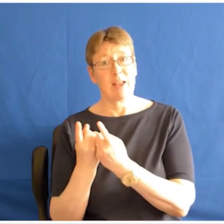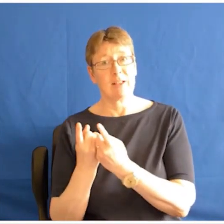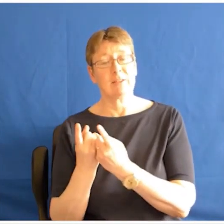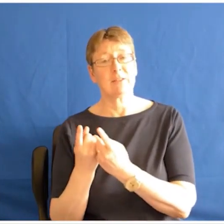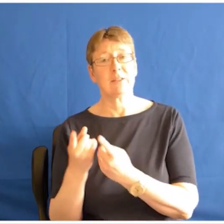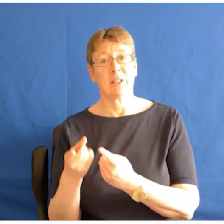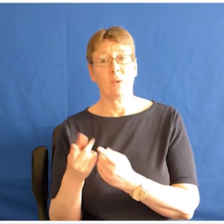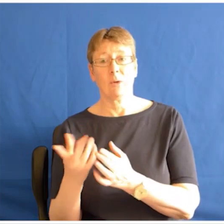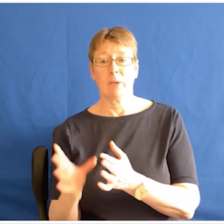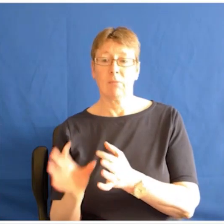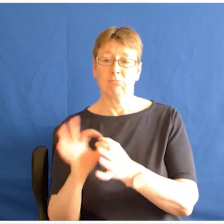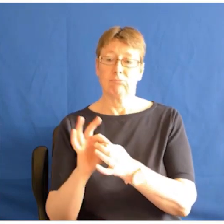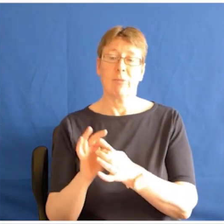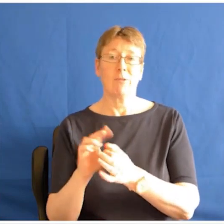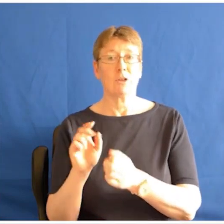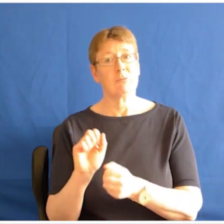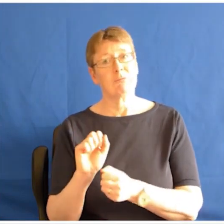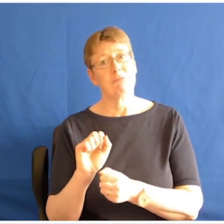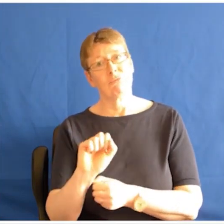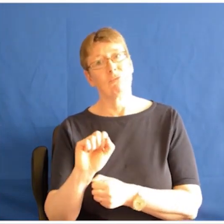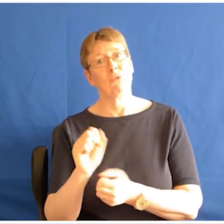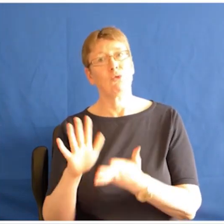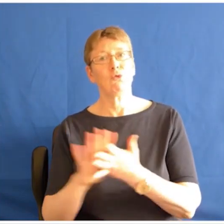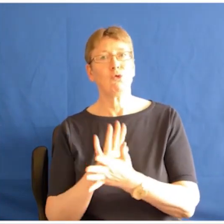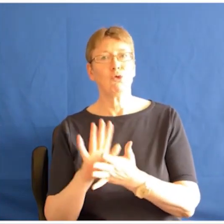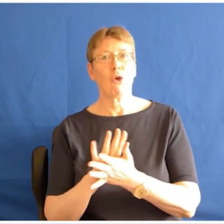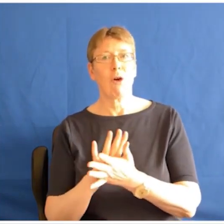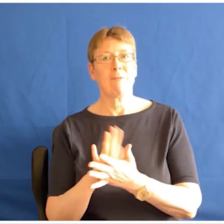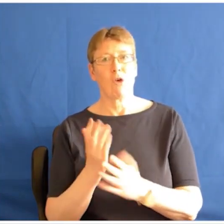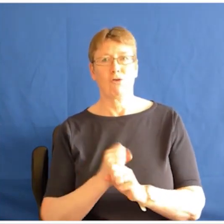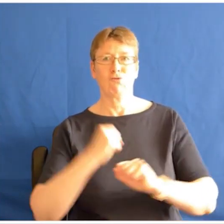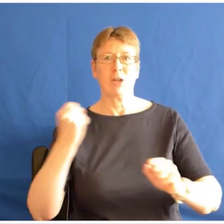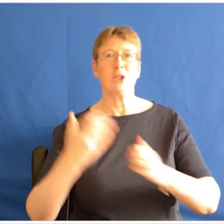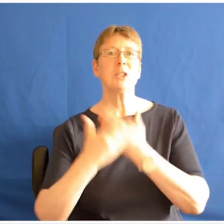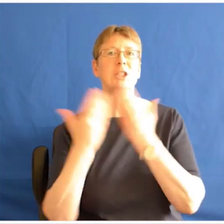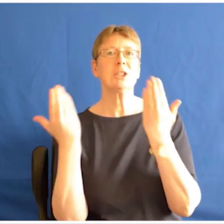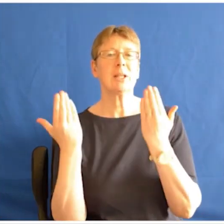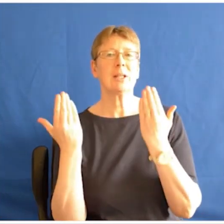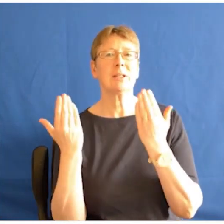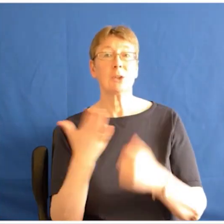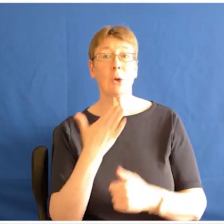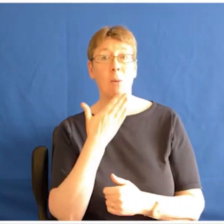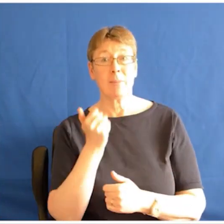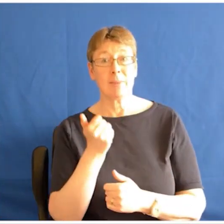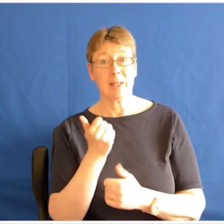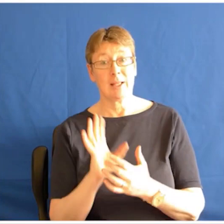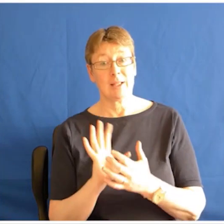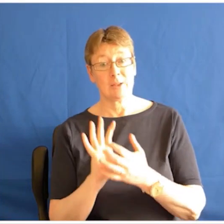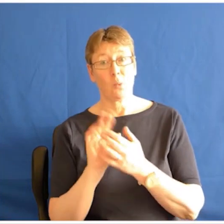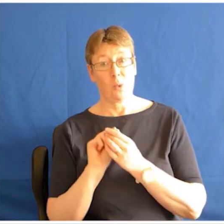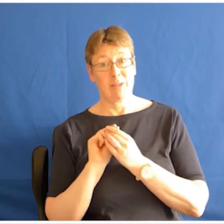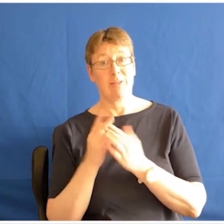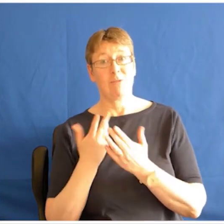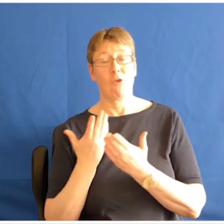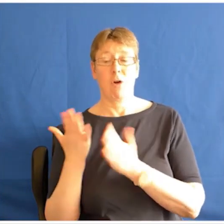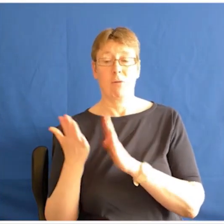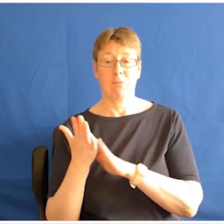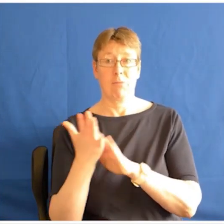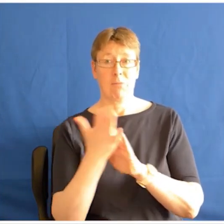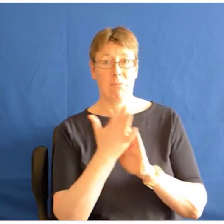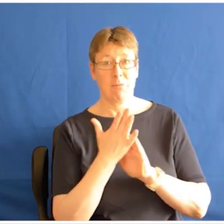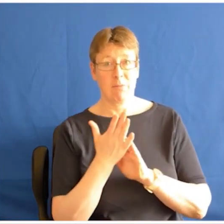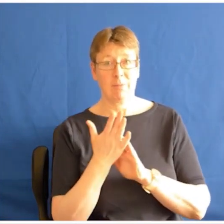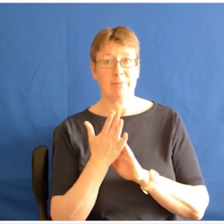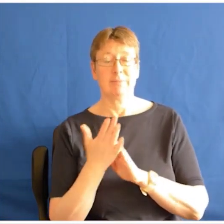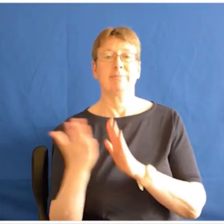All of them will be sharing in your joy at your graduation day. So please join me now in a round of applause for all